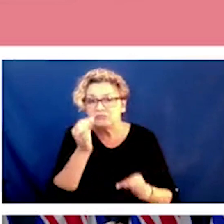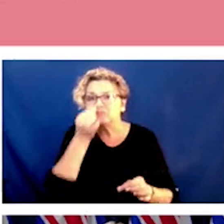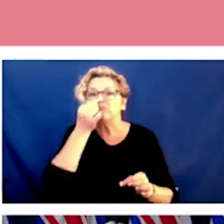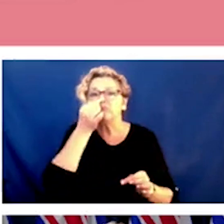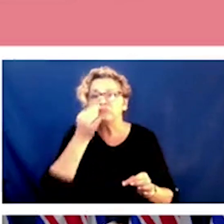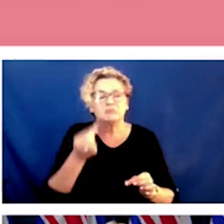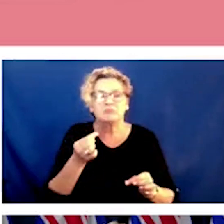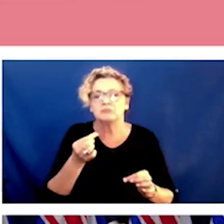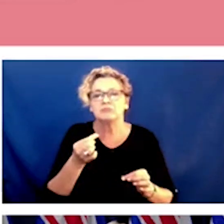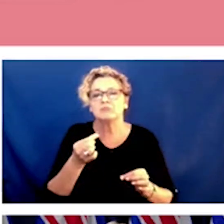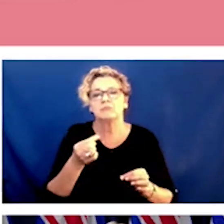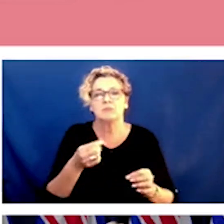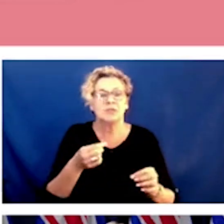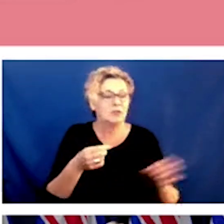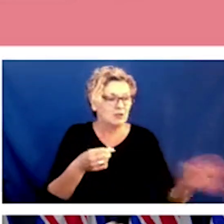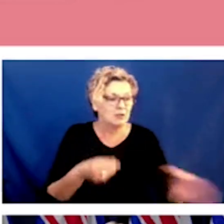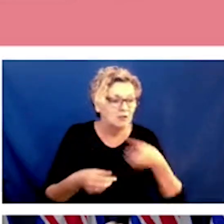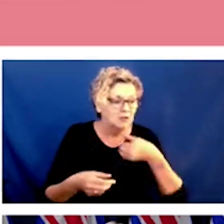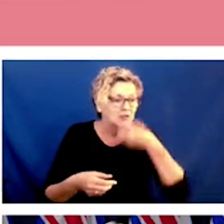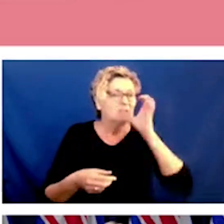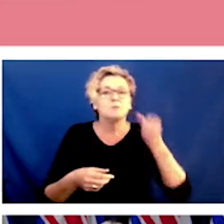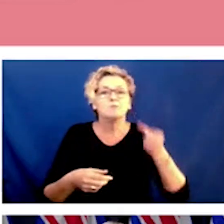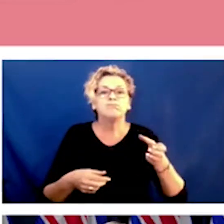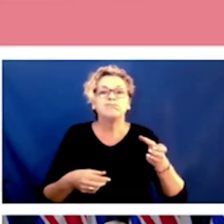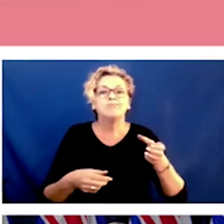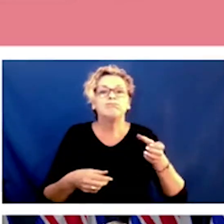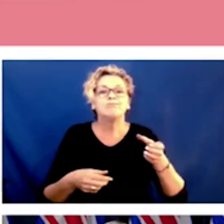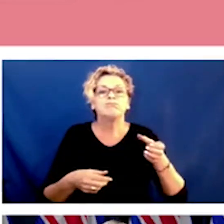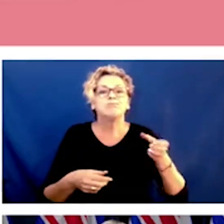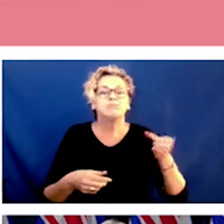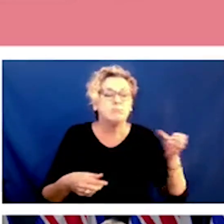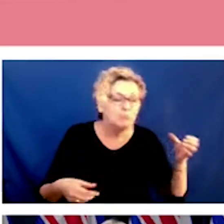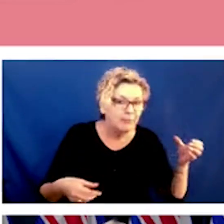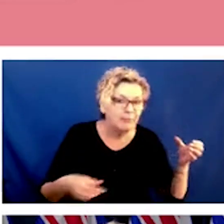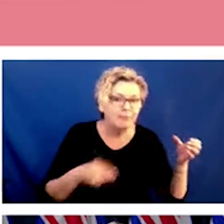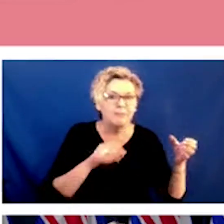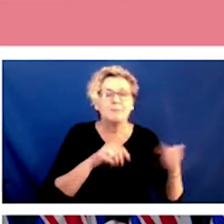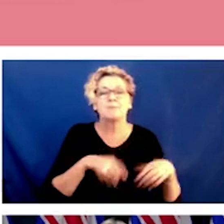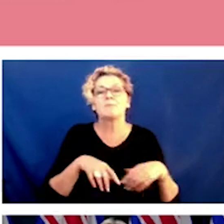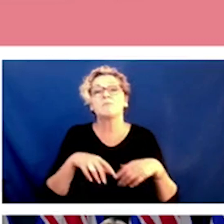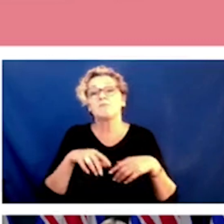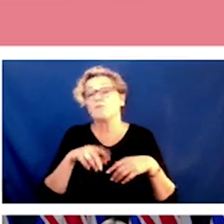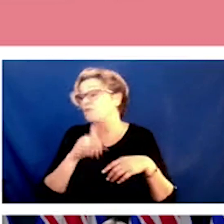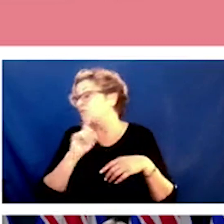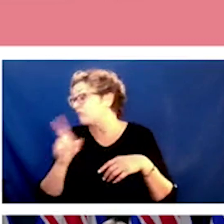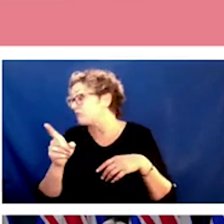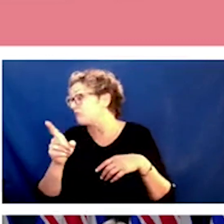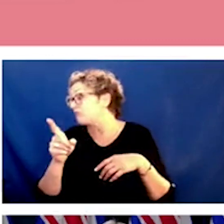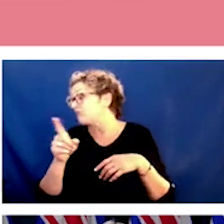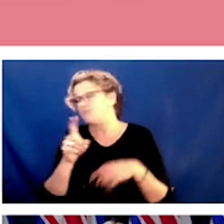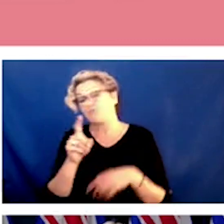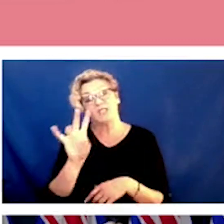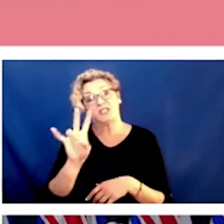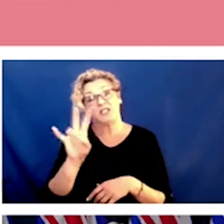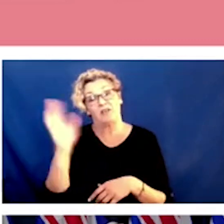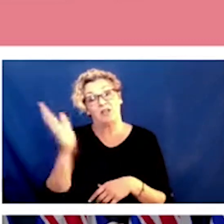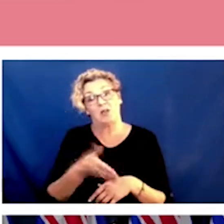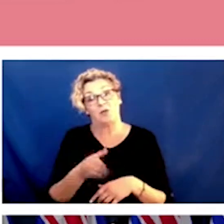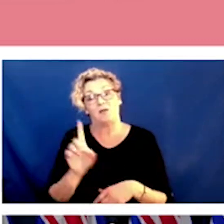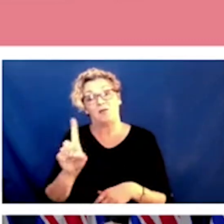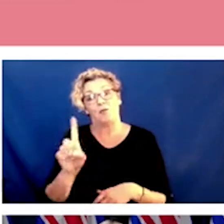school age. 2/3 of the tests now are the spit and gargle test, which makes it quite a bit easier for young people rather than